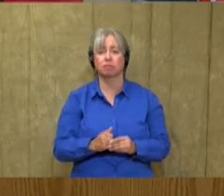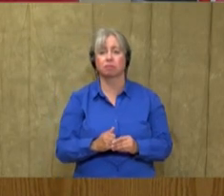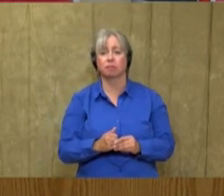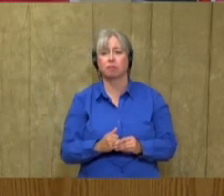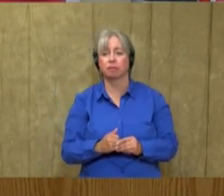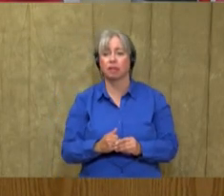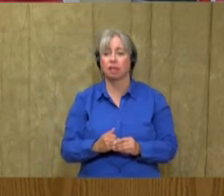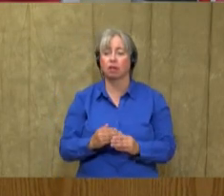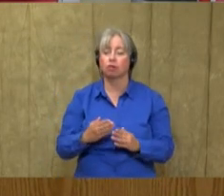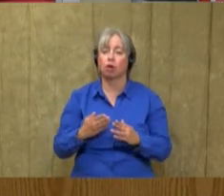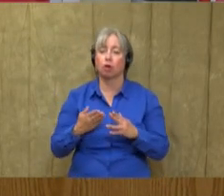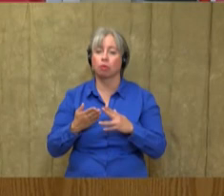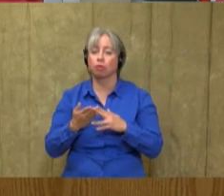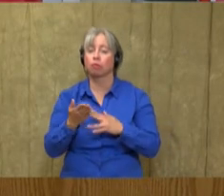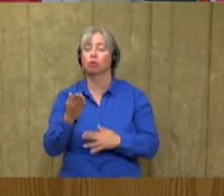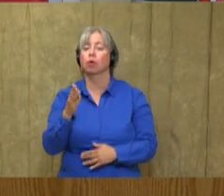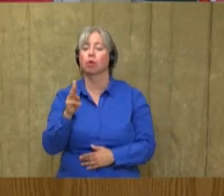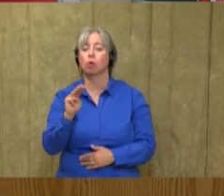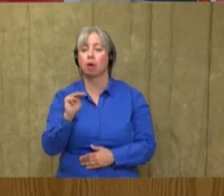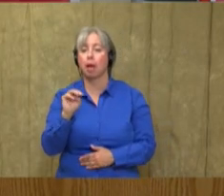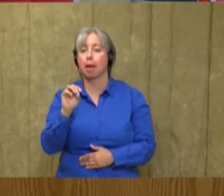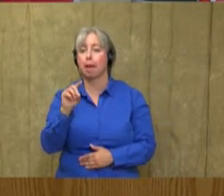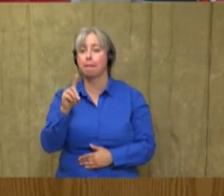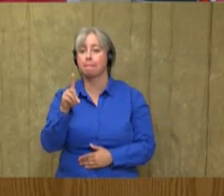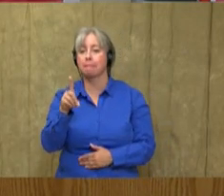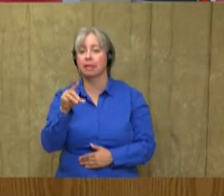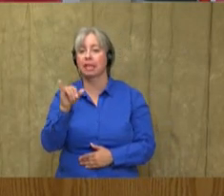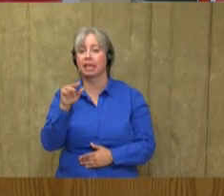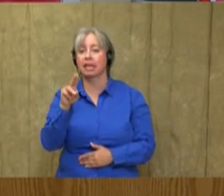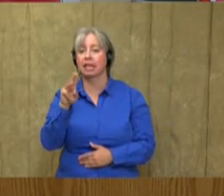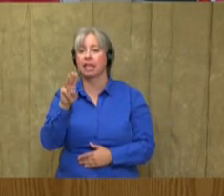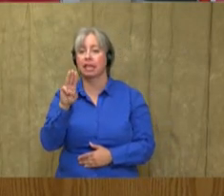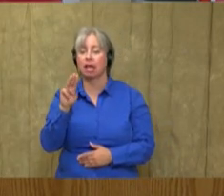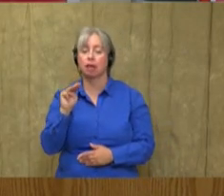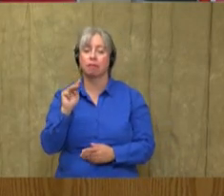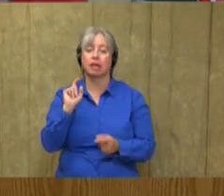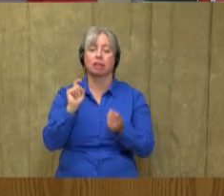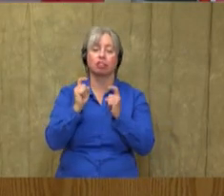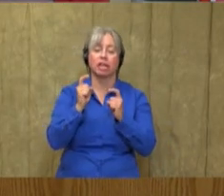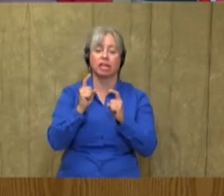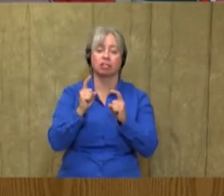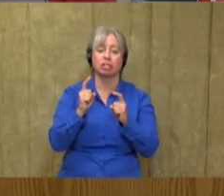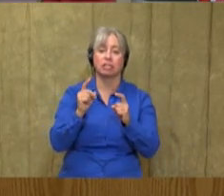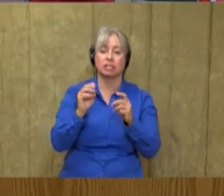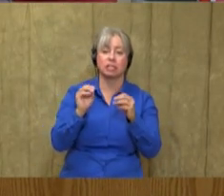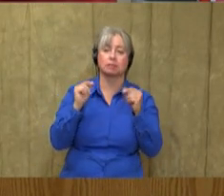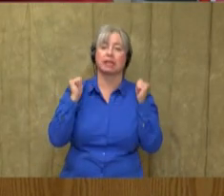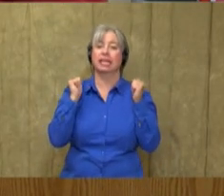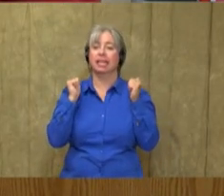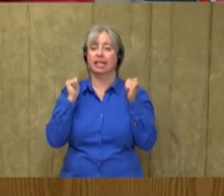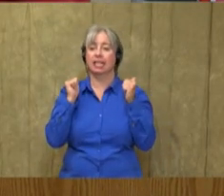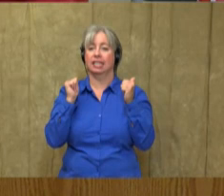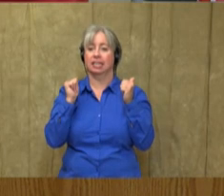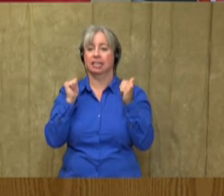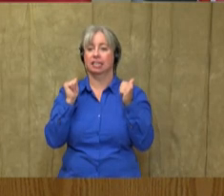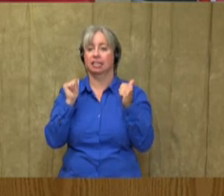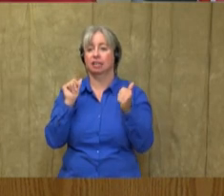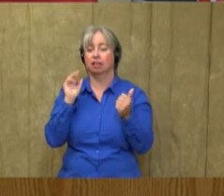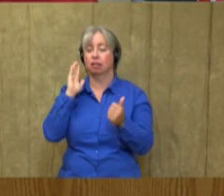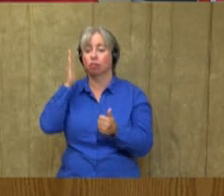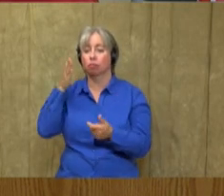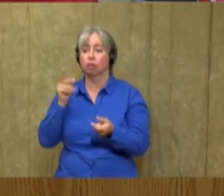a medium, and it will change speed if it changes from into another medium. So we've